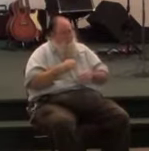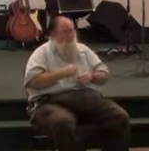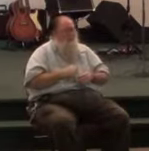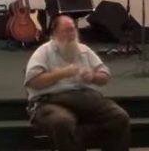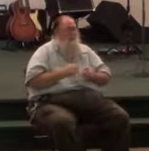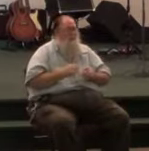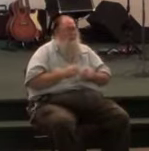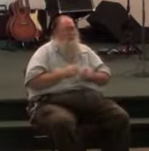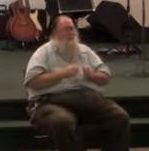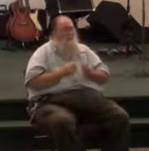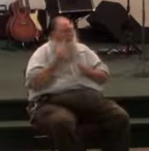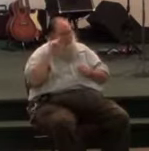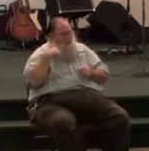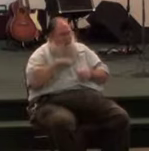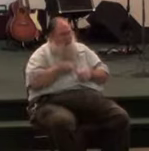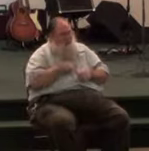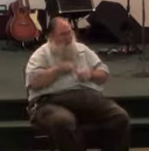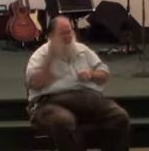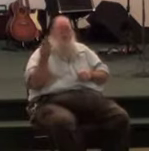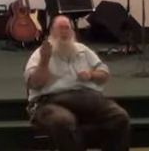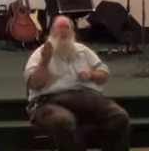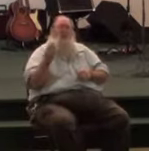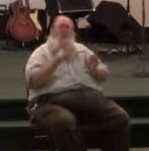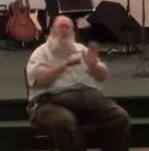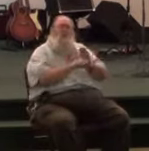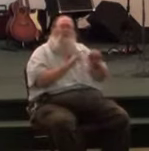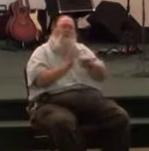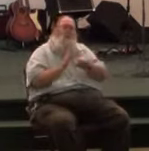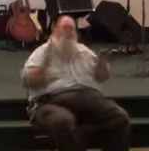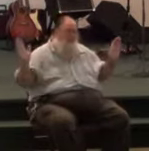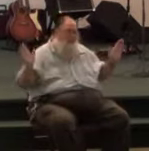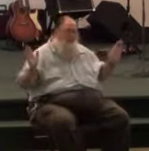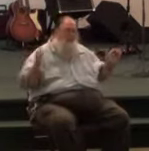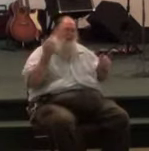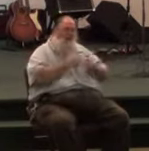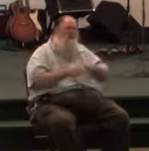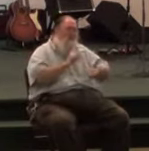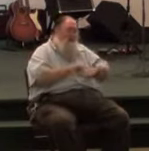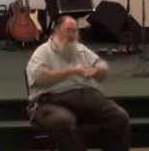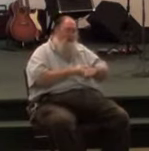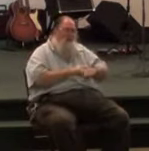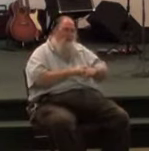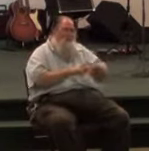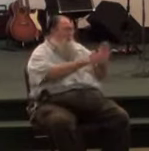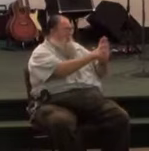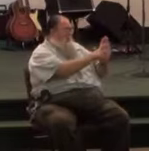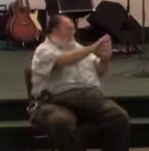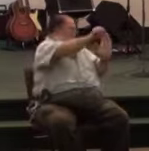and every time a spike was put in him, he yelled. It hurt so bad.